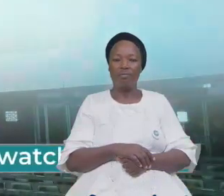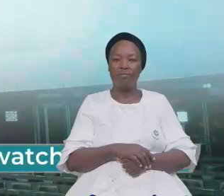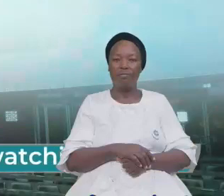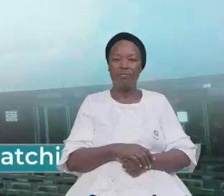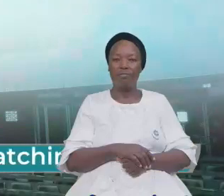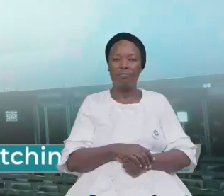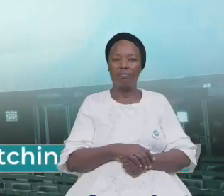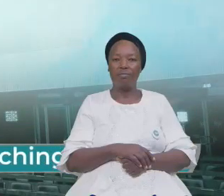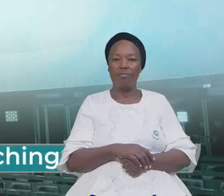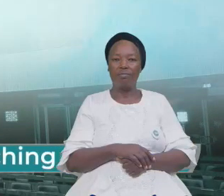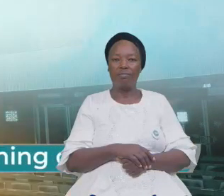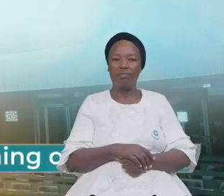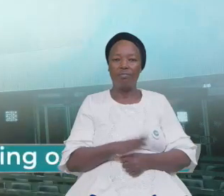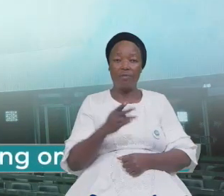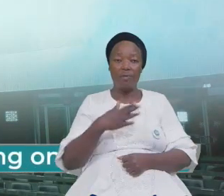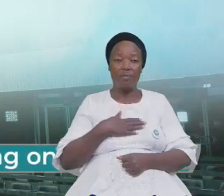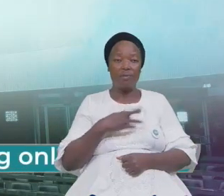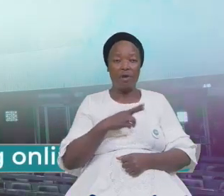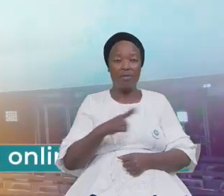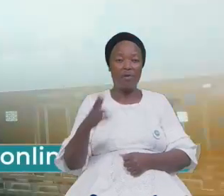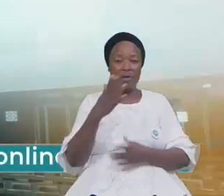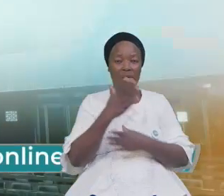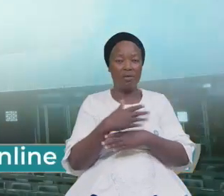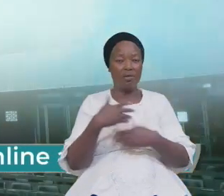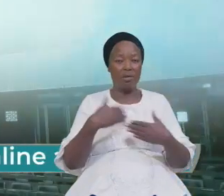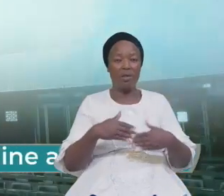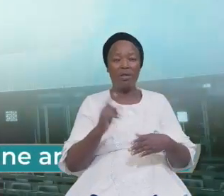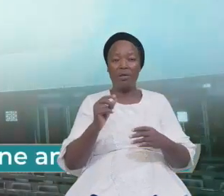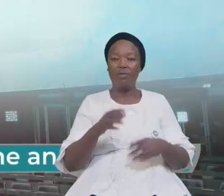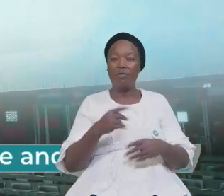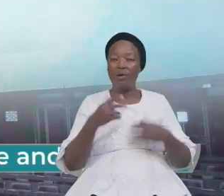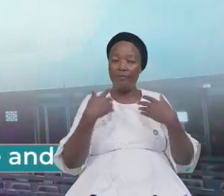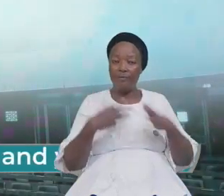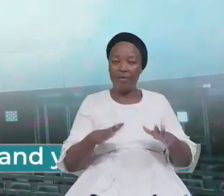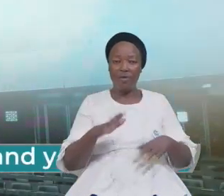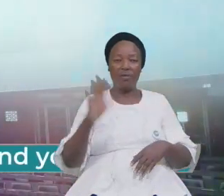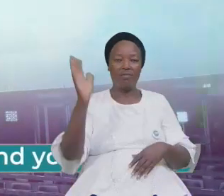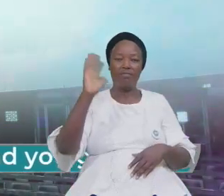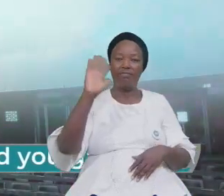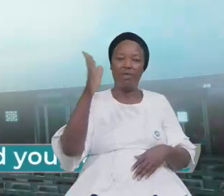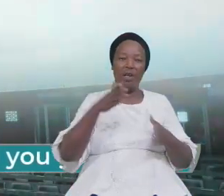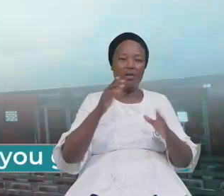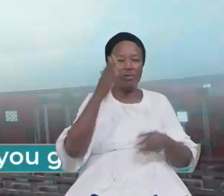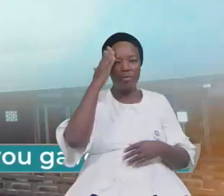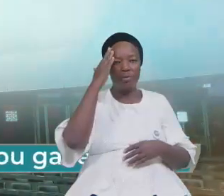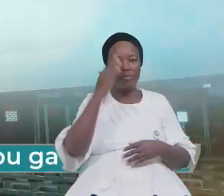By my right hand side, Counselor, if you are true, can you wave your flag?